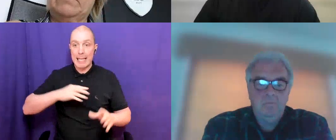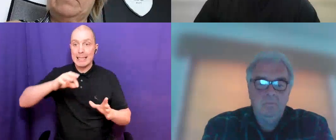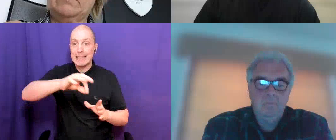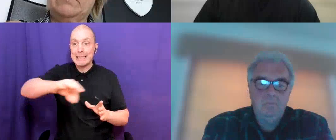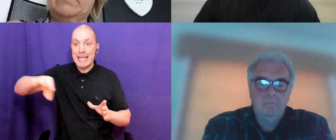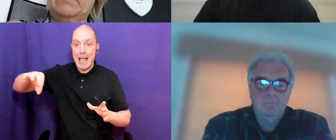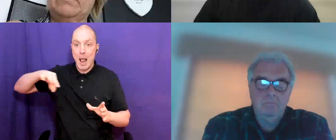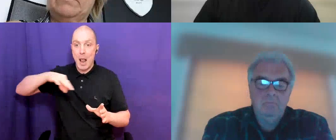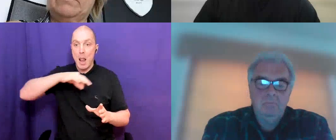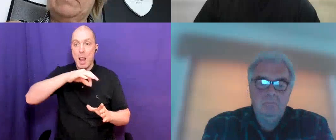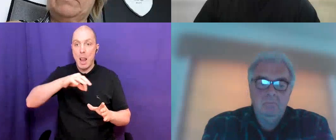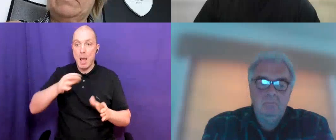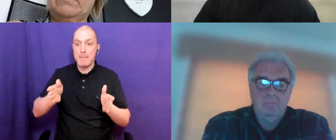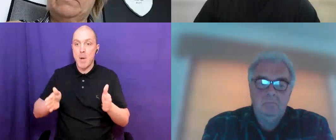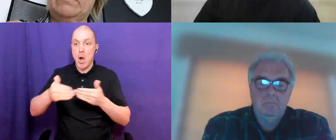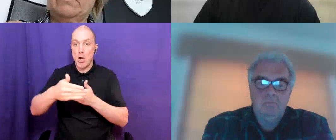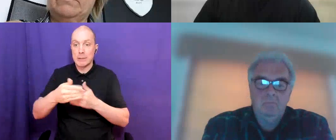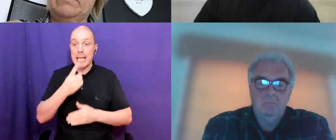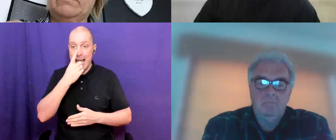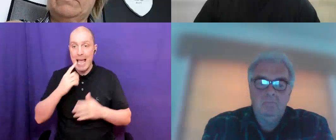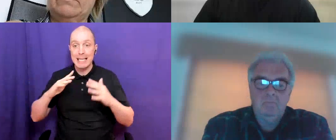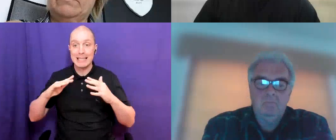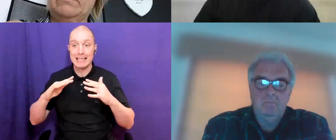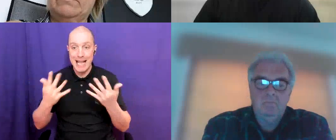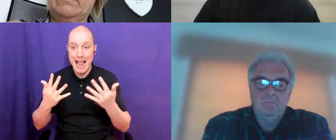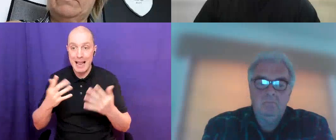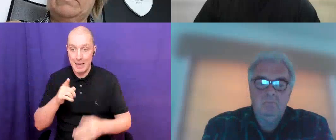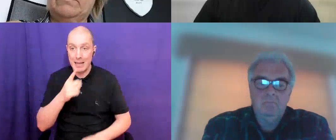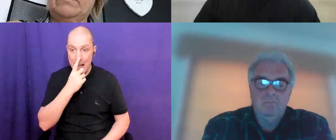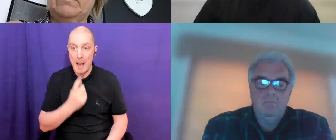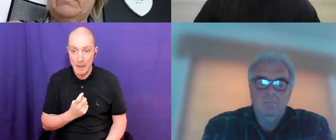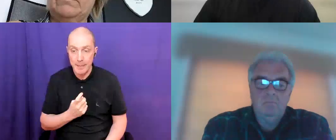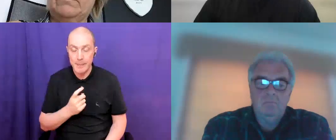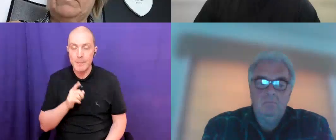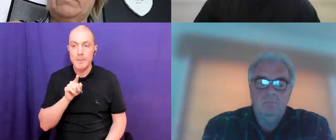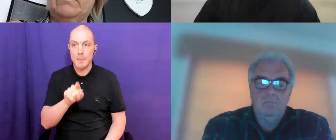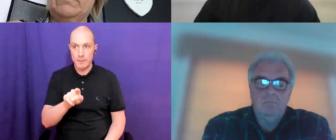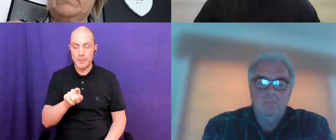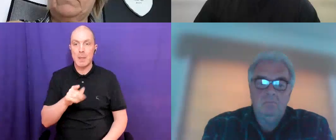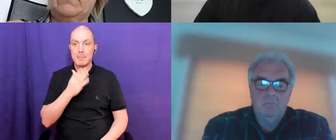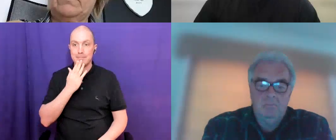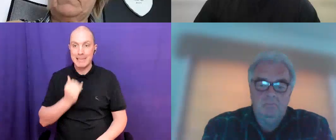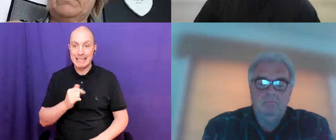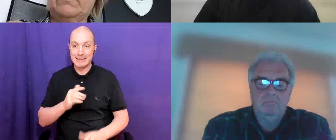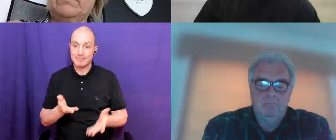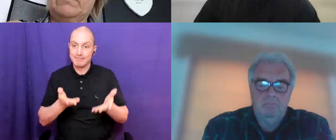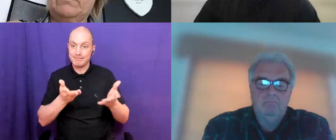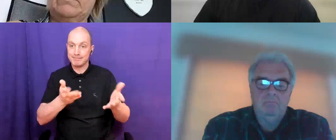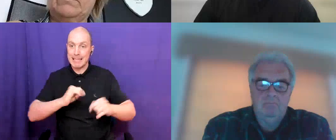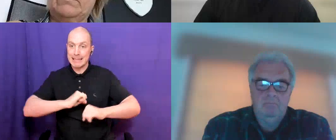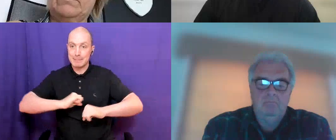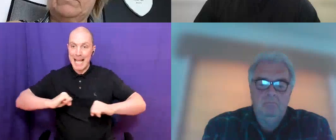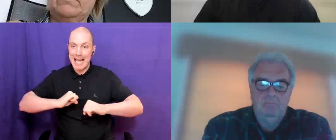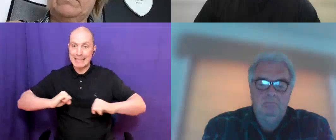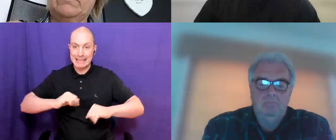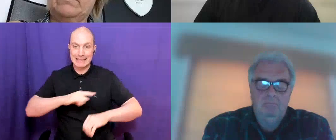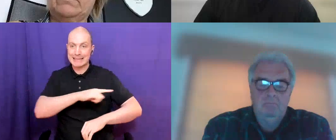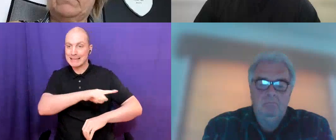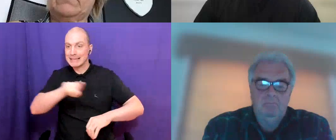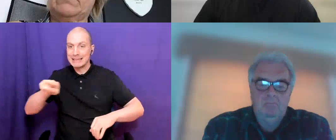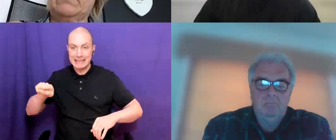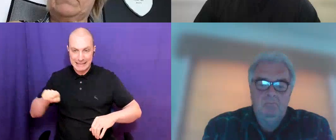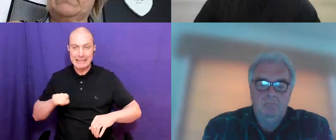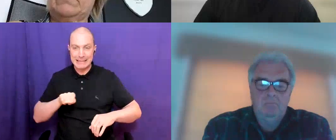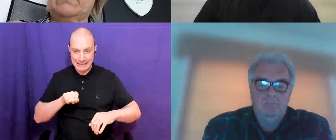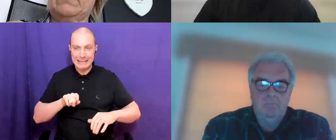10 p.m. It is helpful to allow polling staff the space and the opportunity to complete their duties prior to assisting you with any